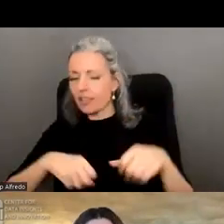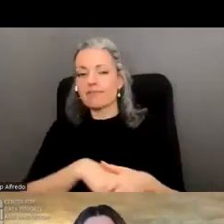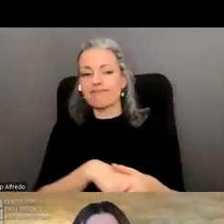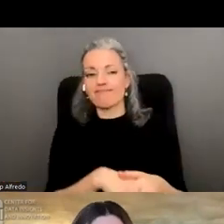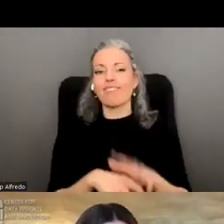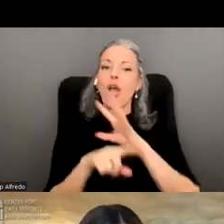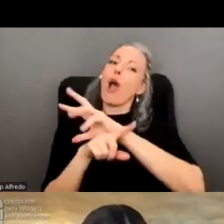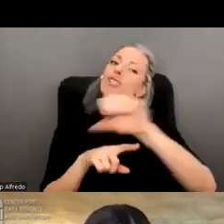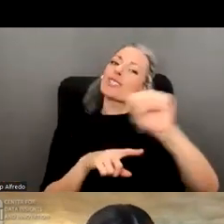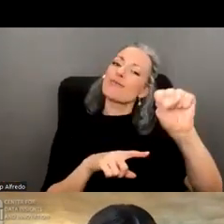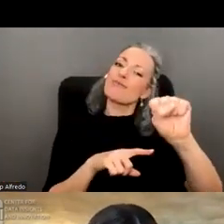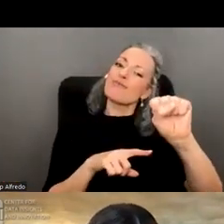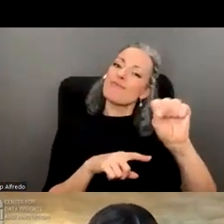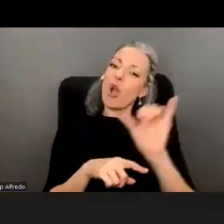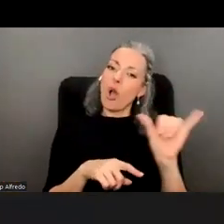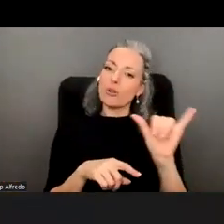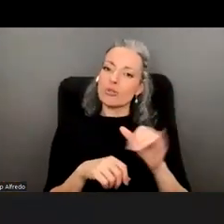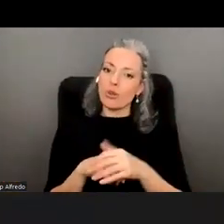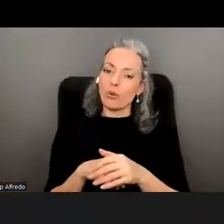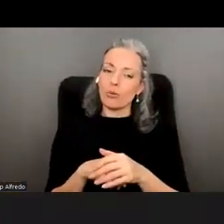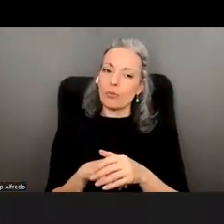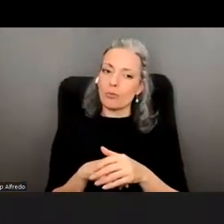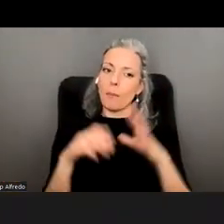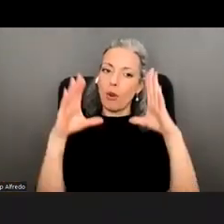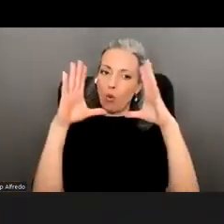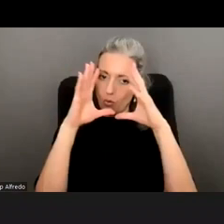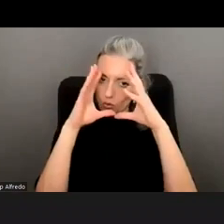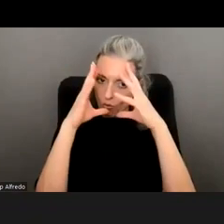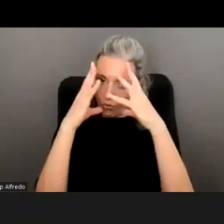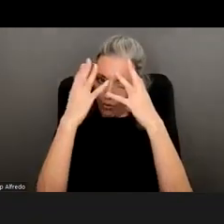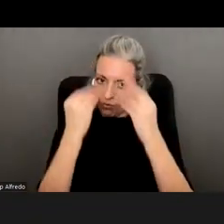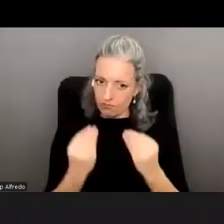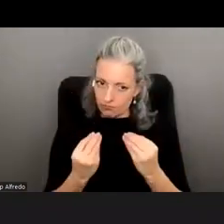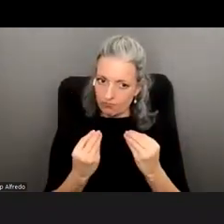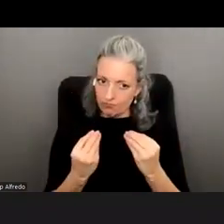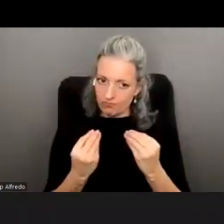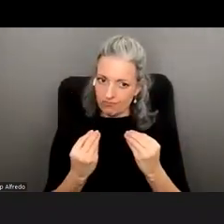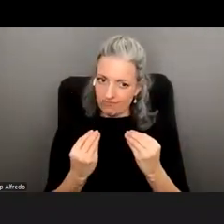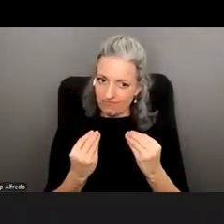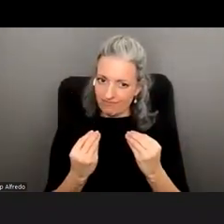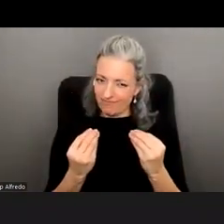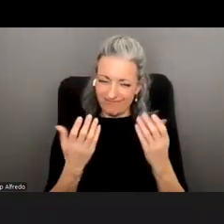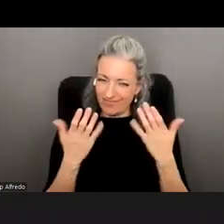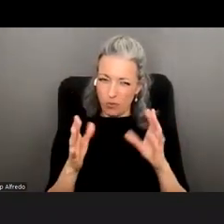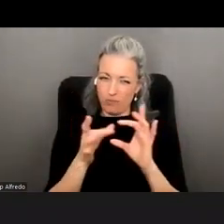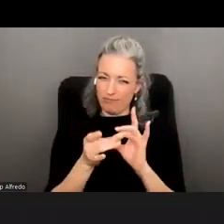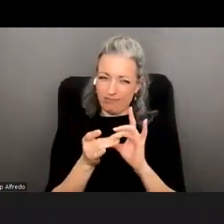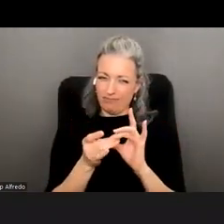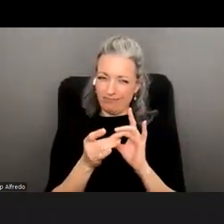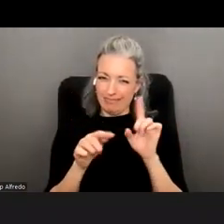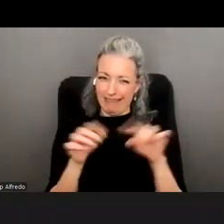Awesome. Oh, and I'm going to also go off video while I'm presenting. My bandwidth doesn't seem to like the two of those together. So,